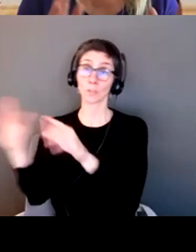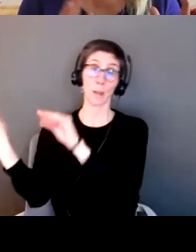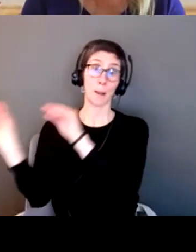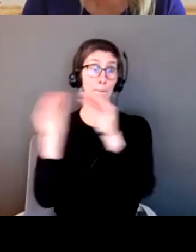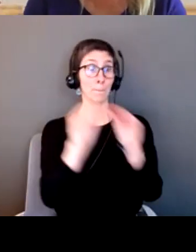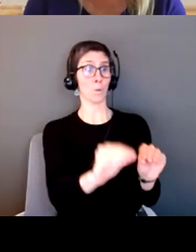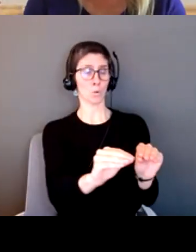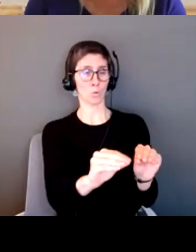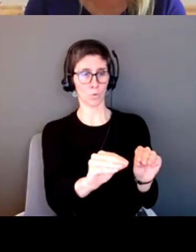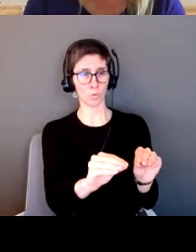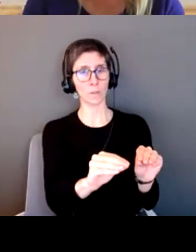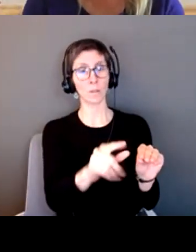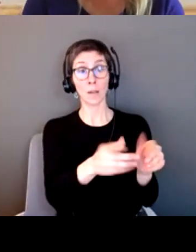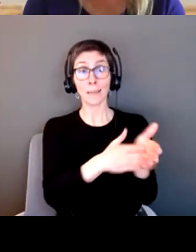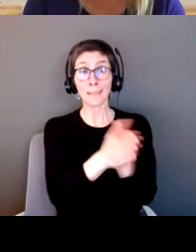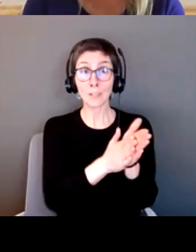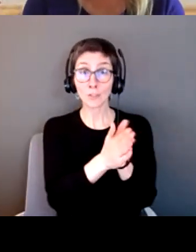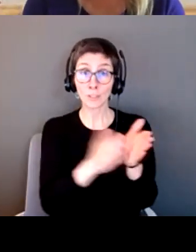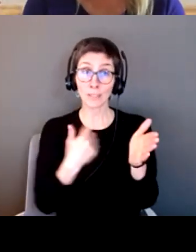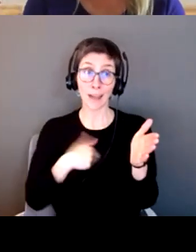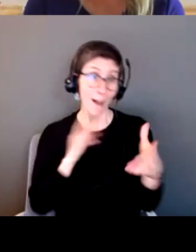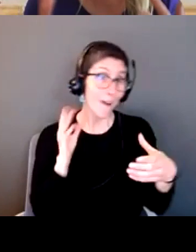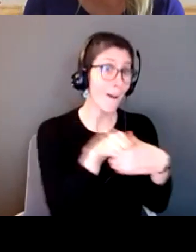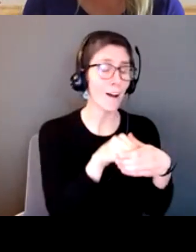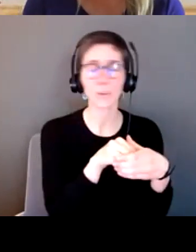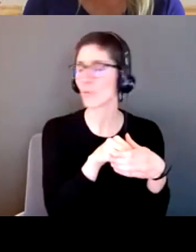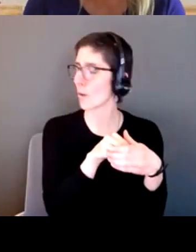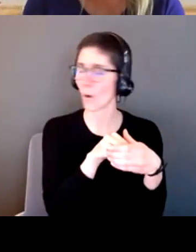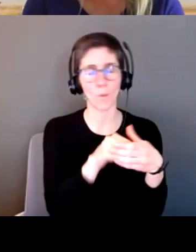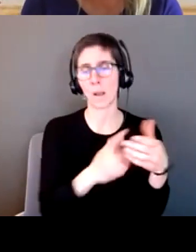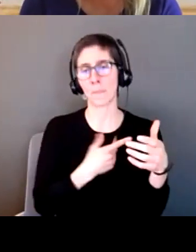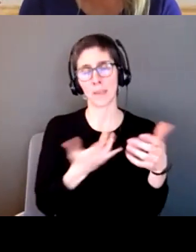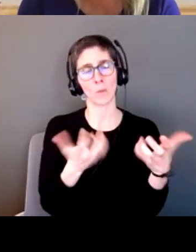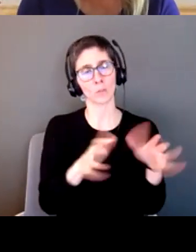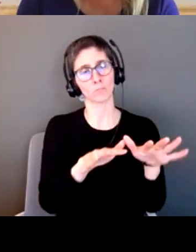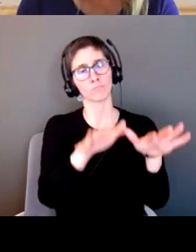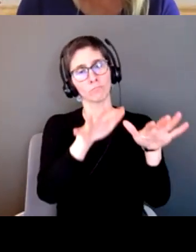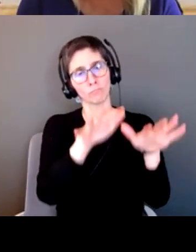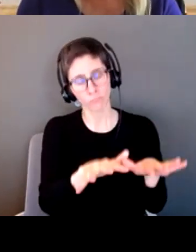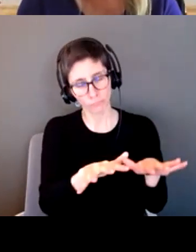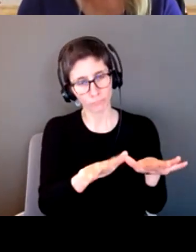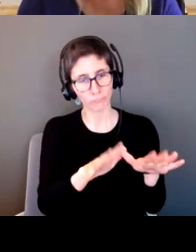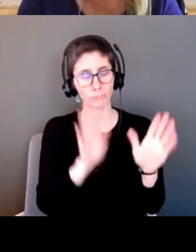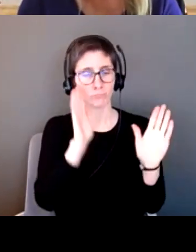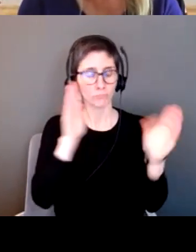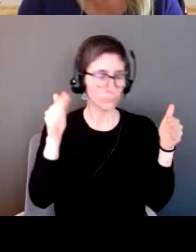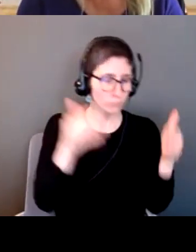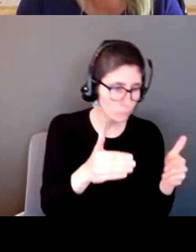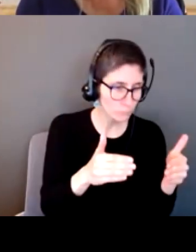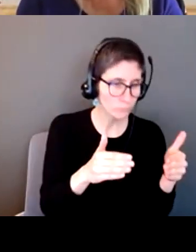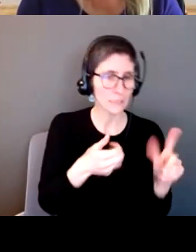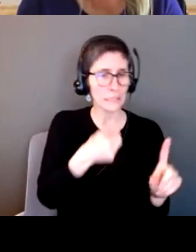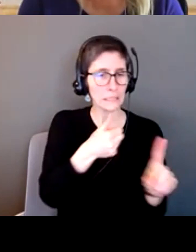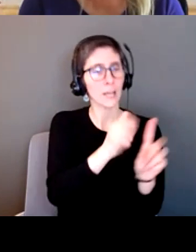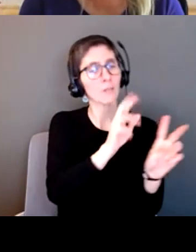be able to take control over their location, to do a little exploring in the community that they now find themselves living in.